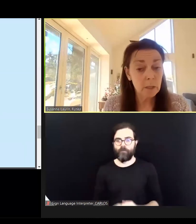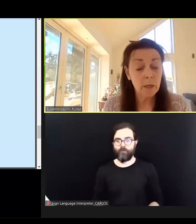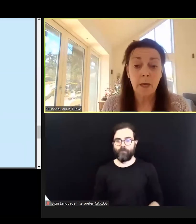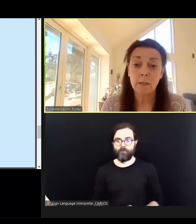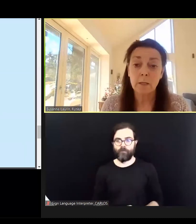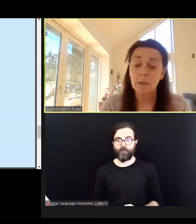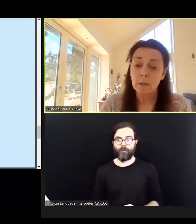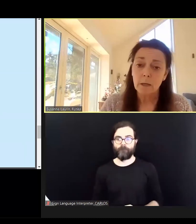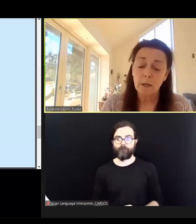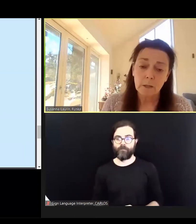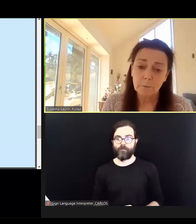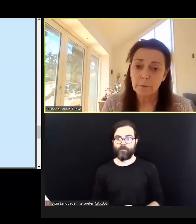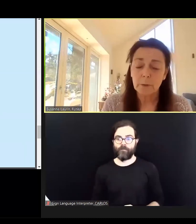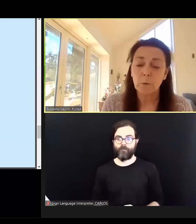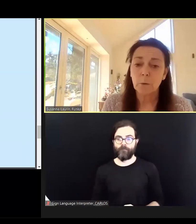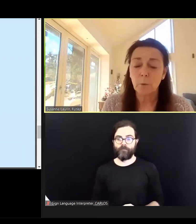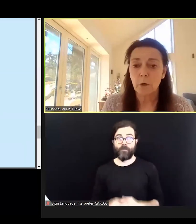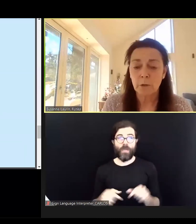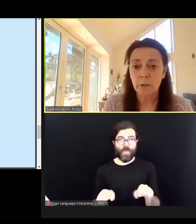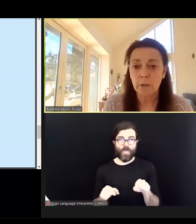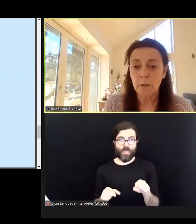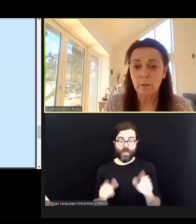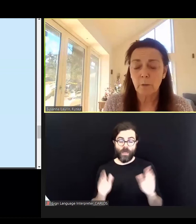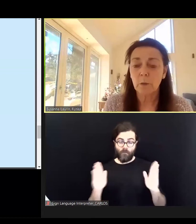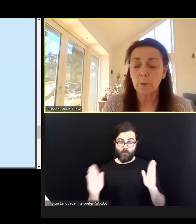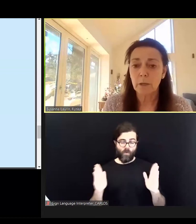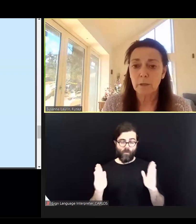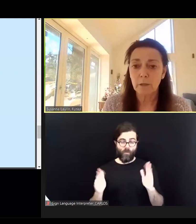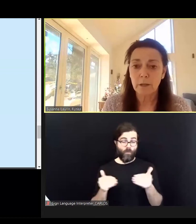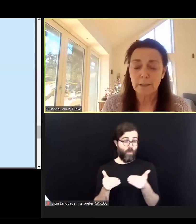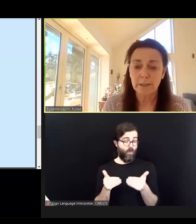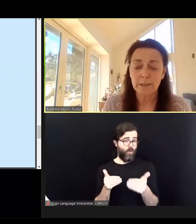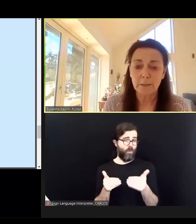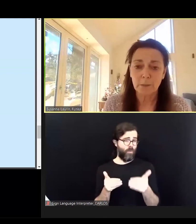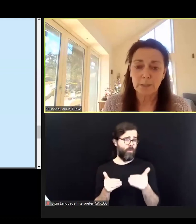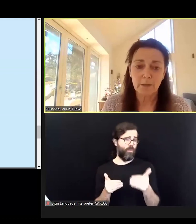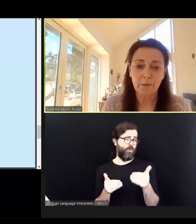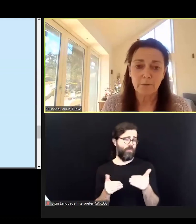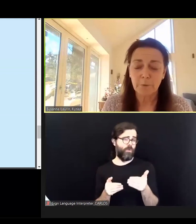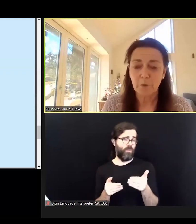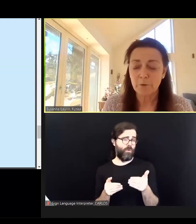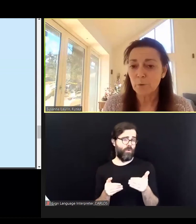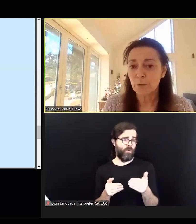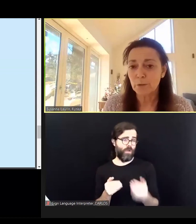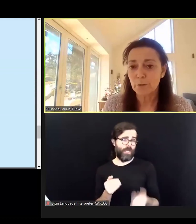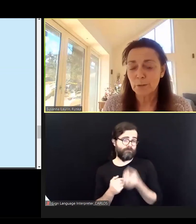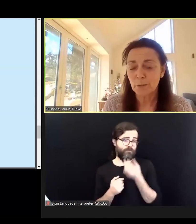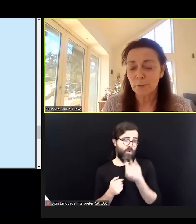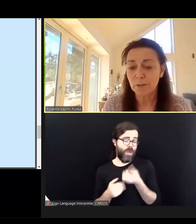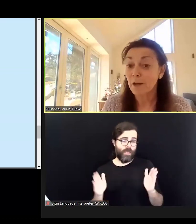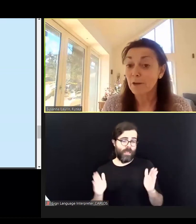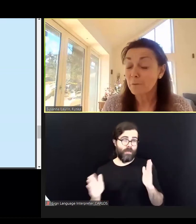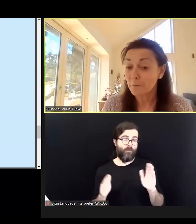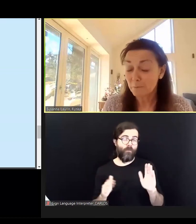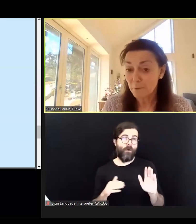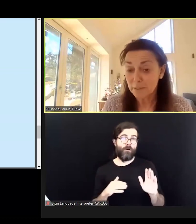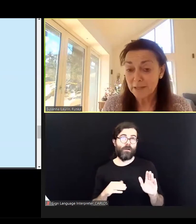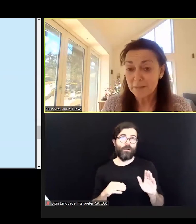specifications, technical reports that are needed of an update, are going to be covered in a new mandate. And